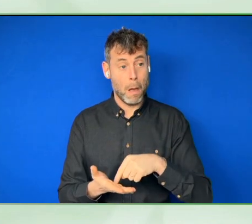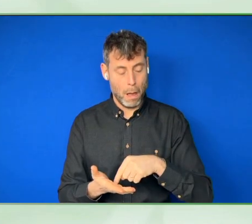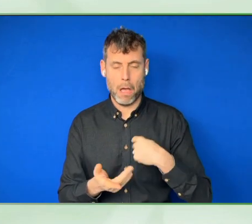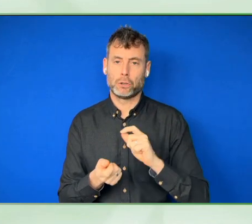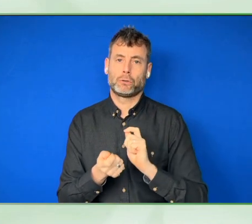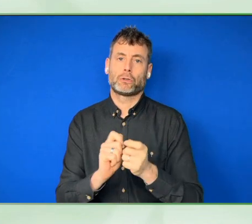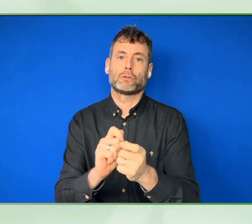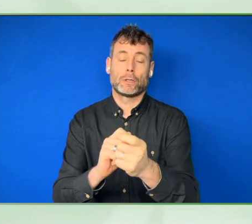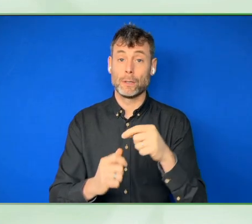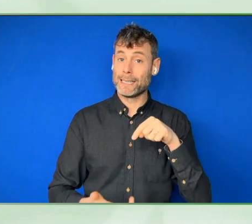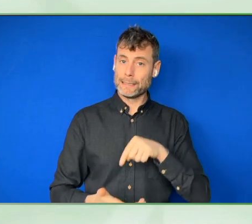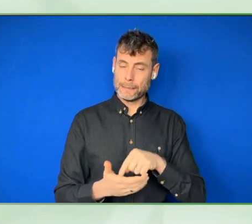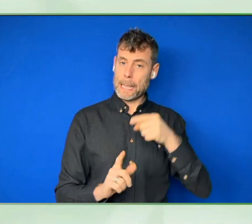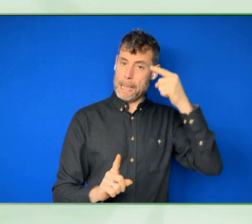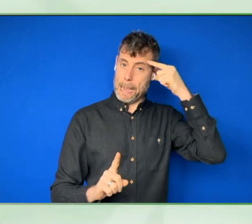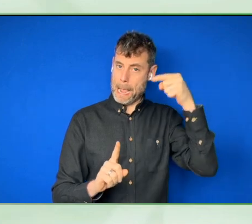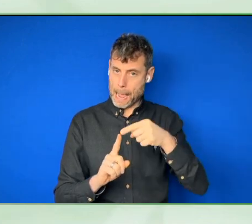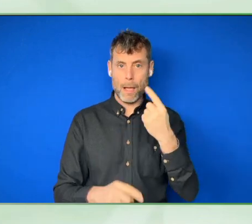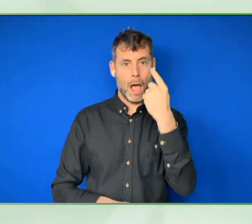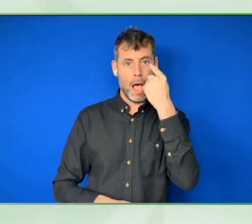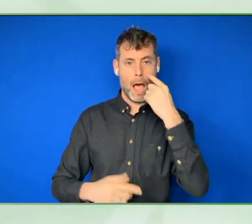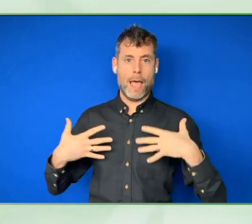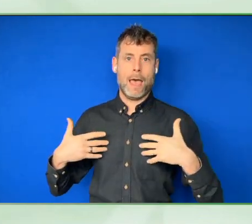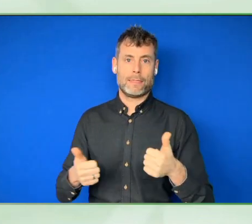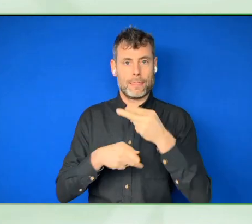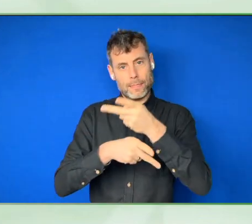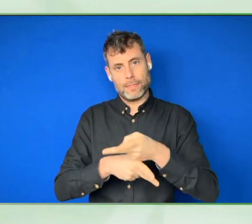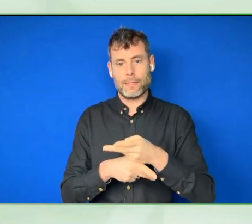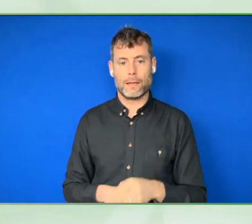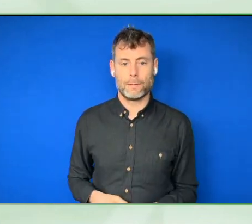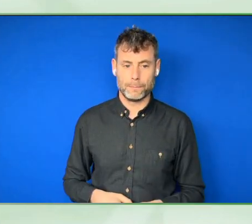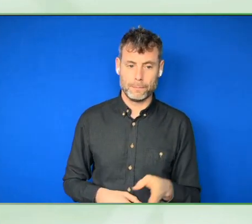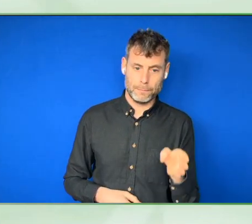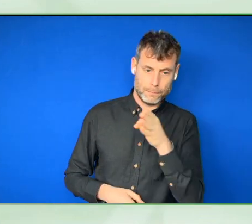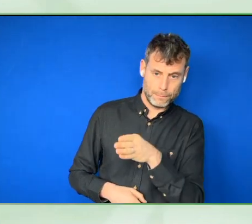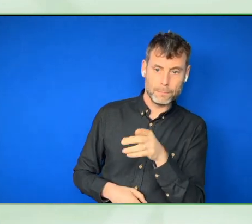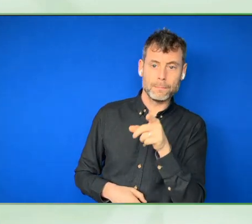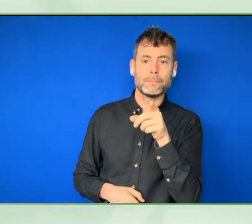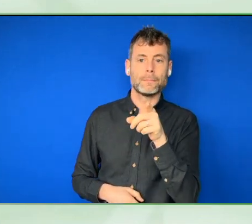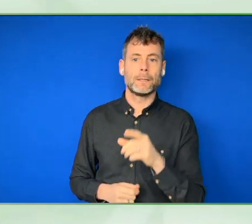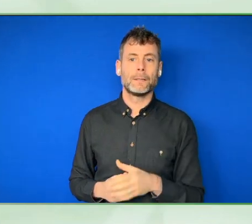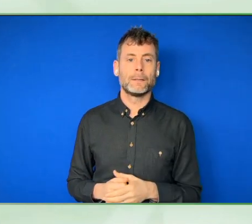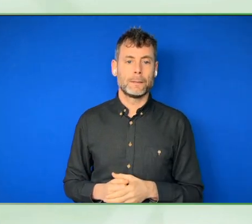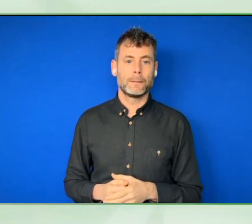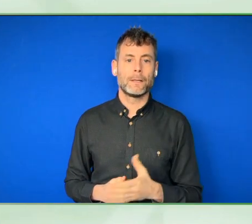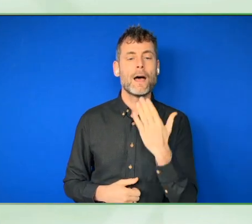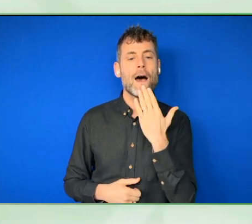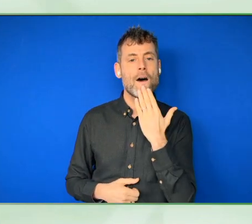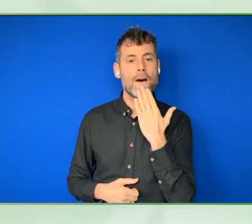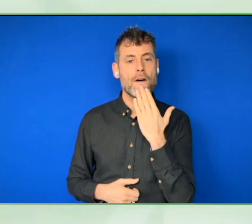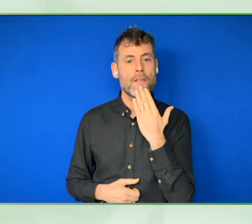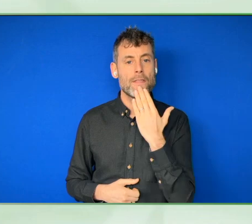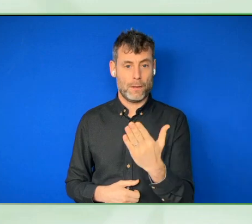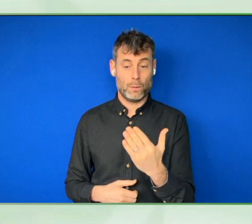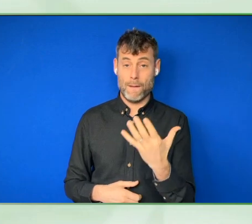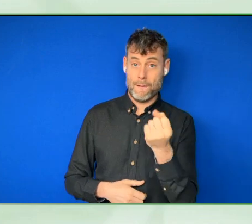you. Thanks, Farhana. And it's actually a great reminder for not just the exhibitors outside, many of whom are entrepreneurs, but